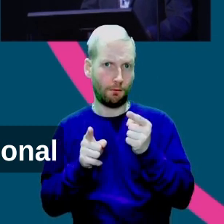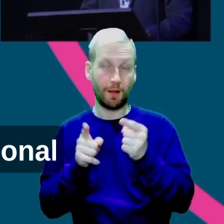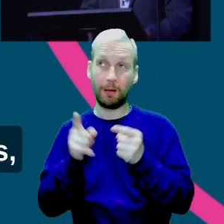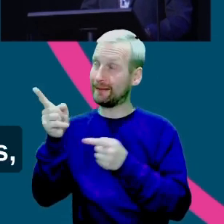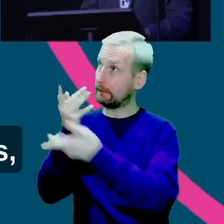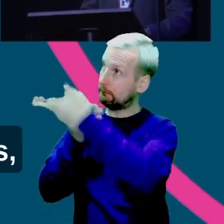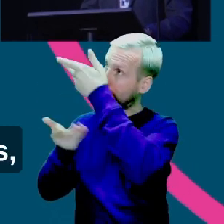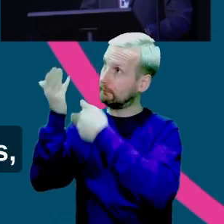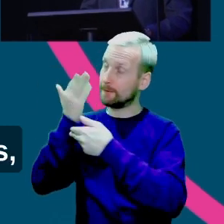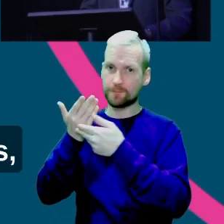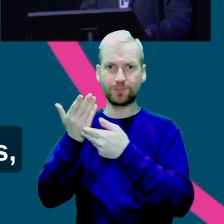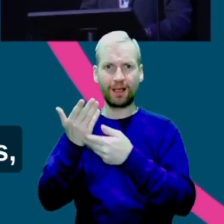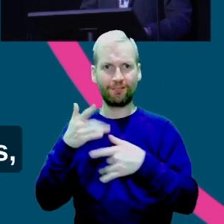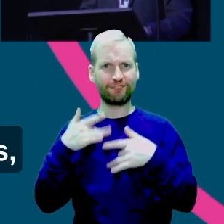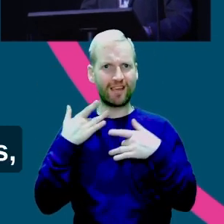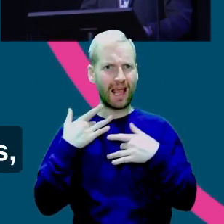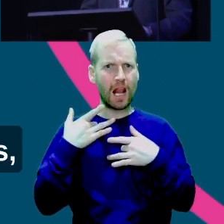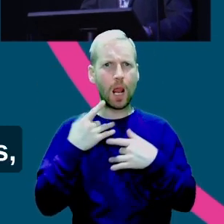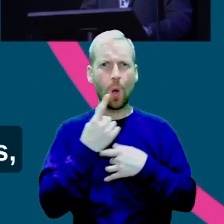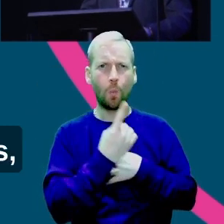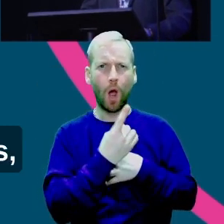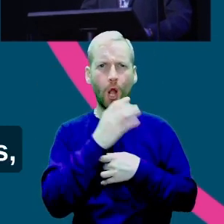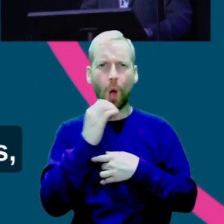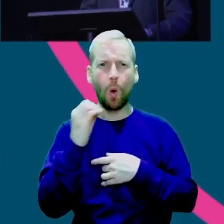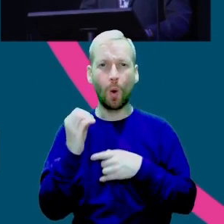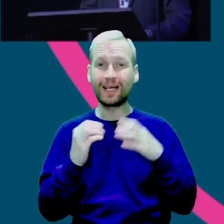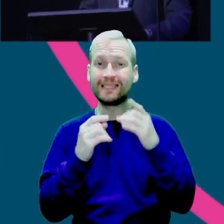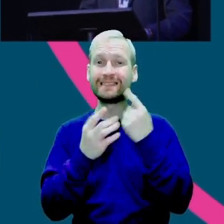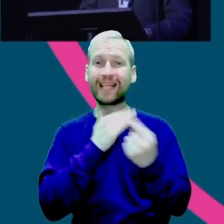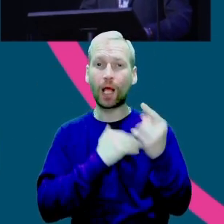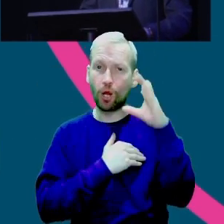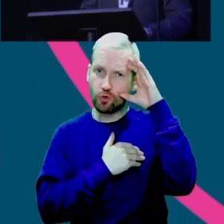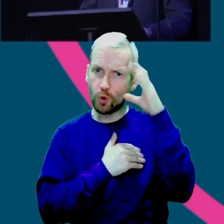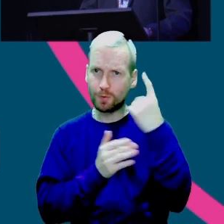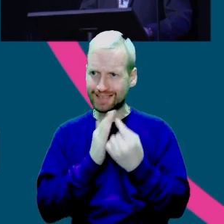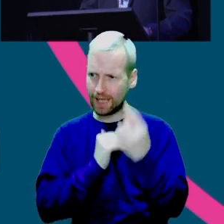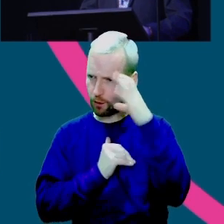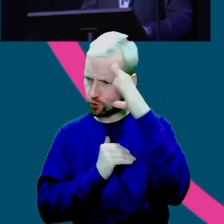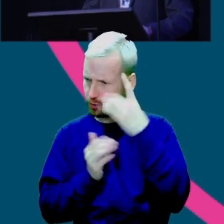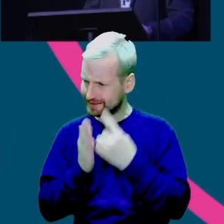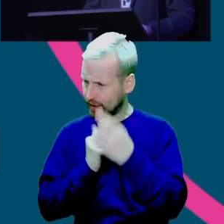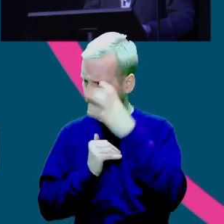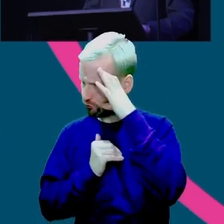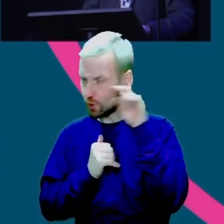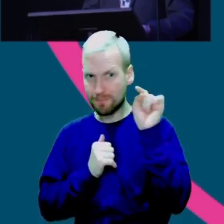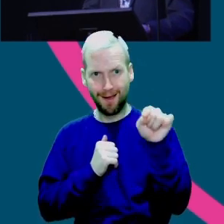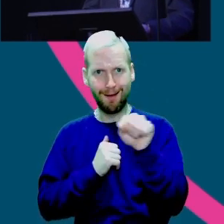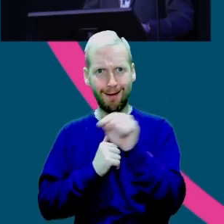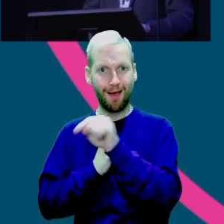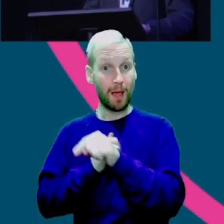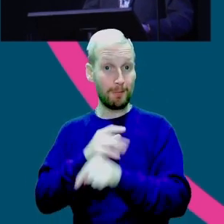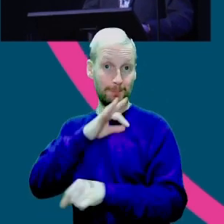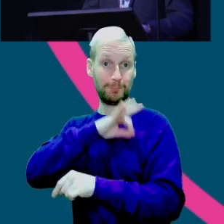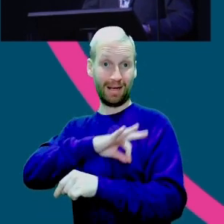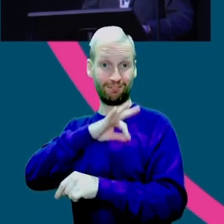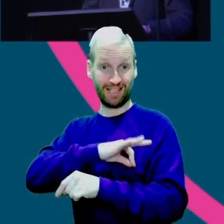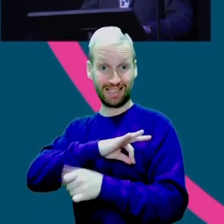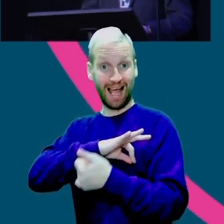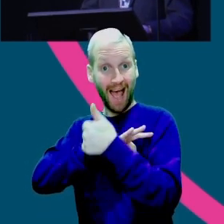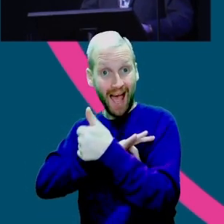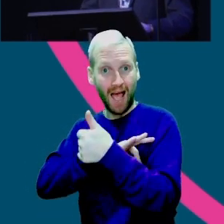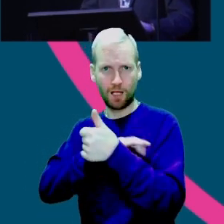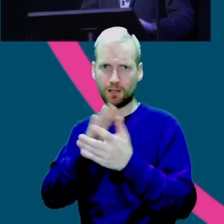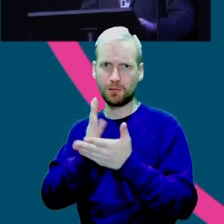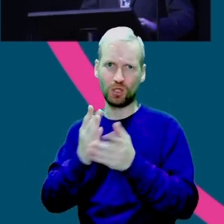the national direction is going to move to 100% single rooms, which gives us real benefits on one hand, but it gives us challenges on the other.